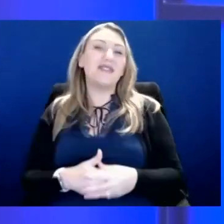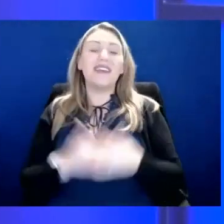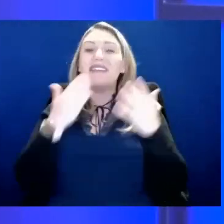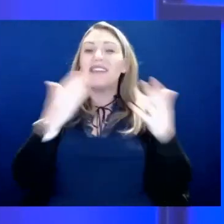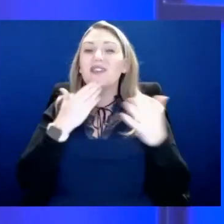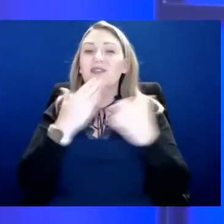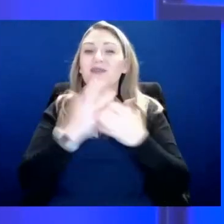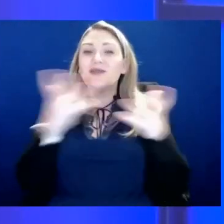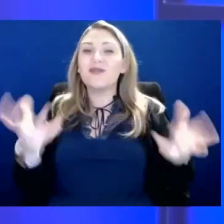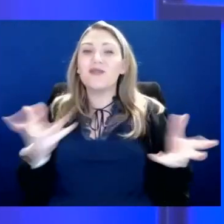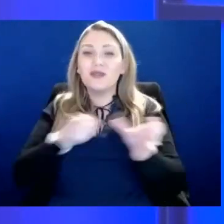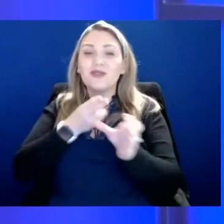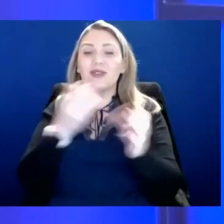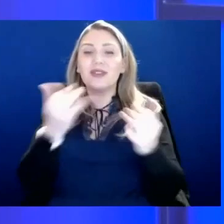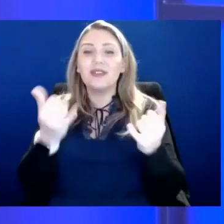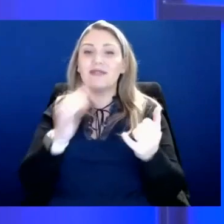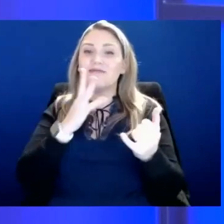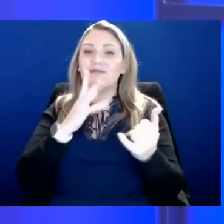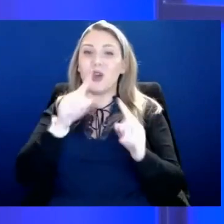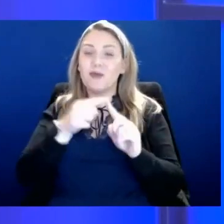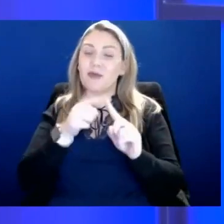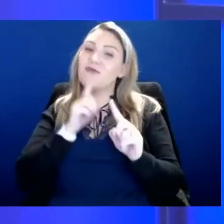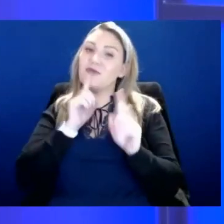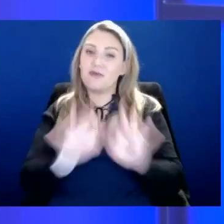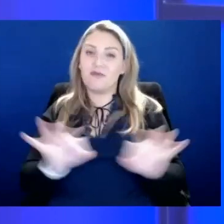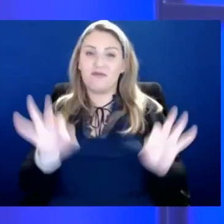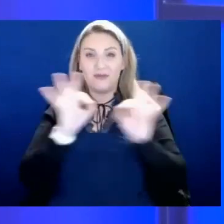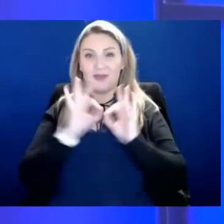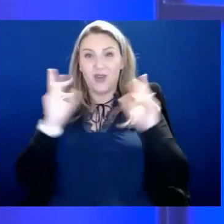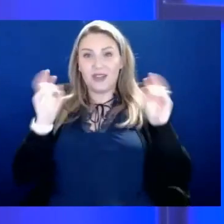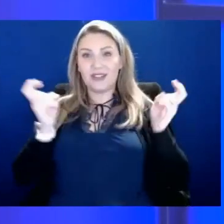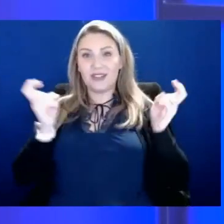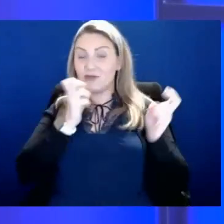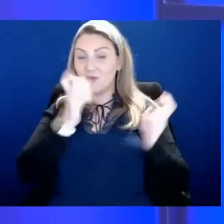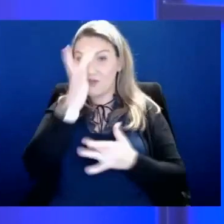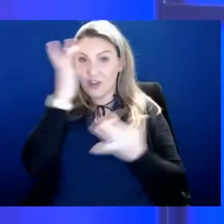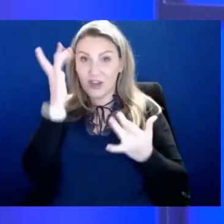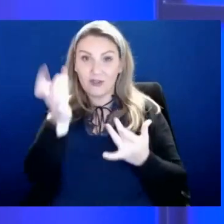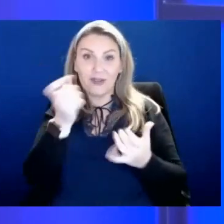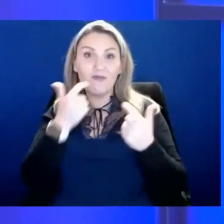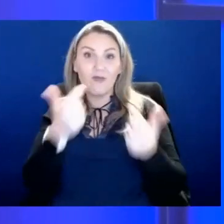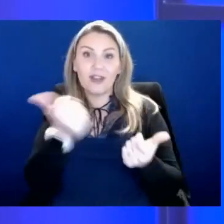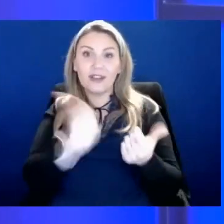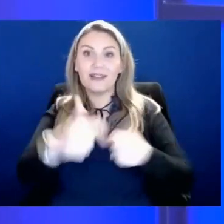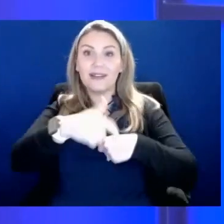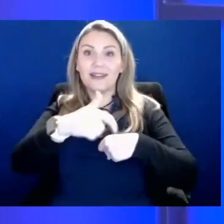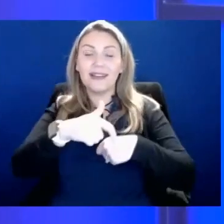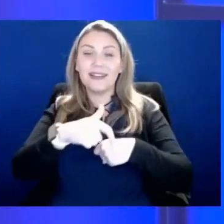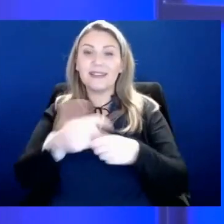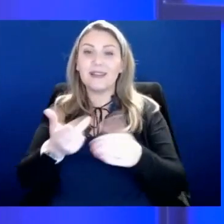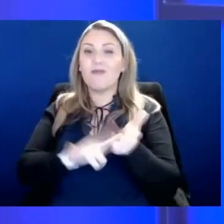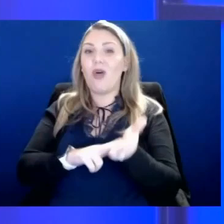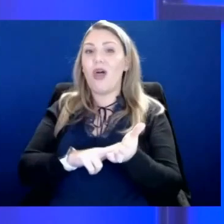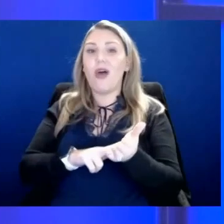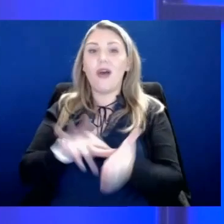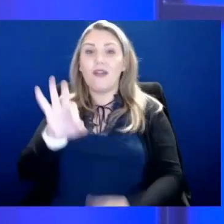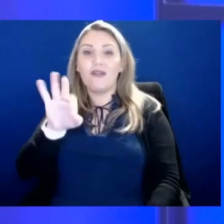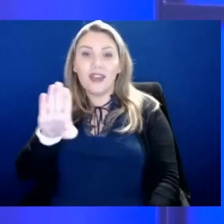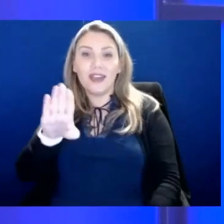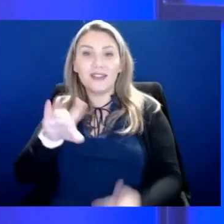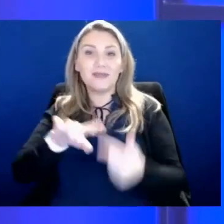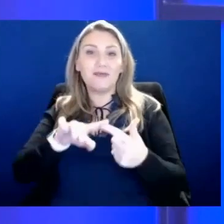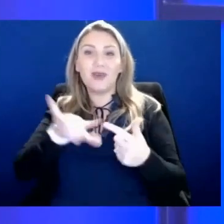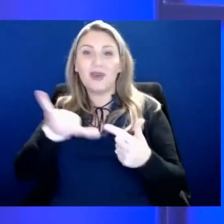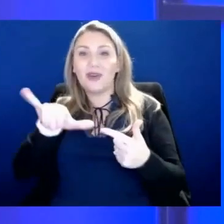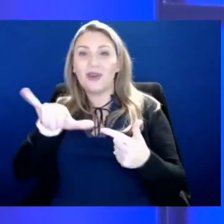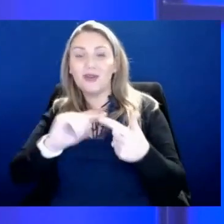us today to talk about this really important topic. Don't forget, you can catch our show anytime by logging on to Facebook, YouTube, and on Twitter. Go out there, make it a